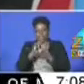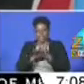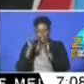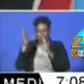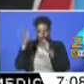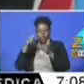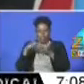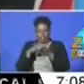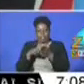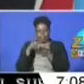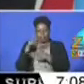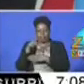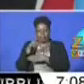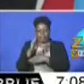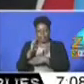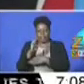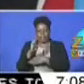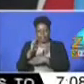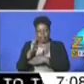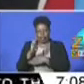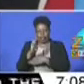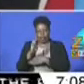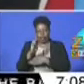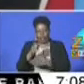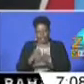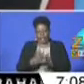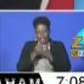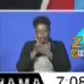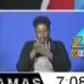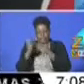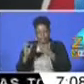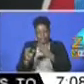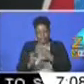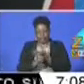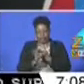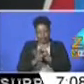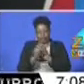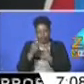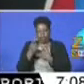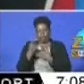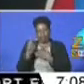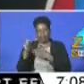the PPEs will play a role in safeguarding Bahamians while boosting health services.